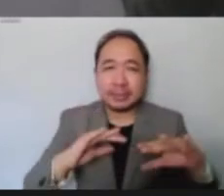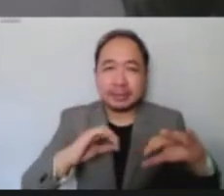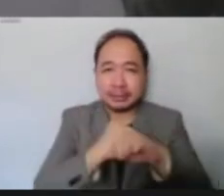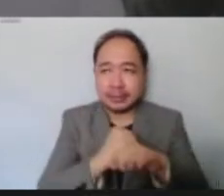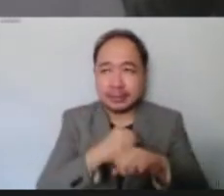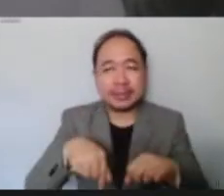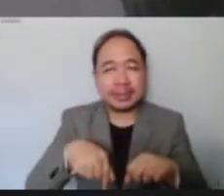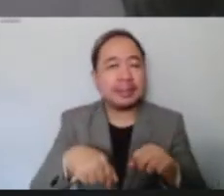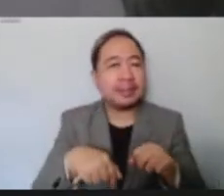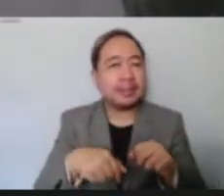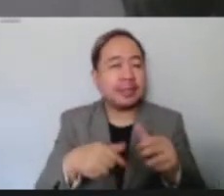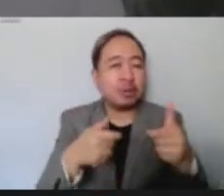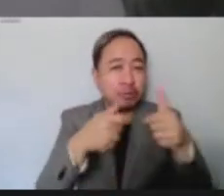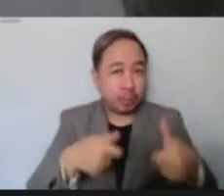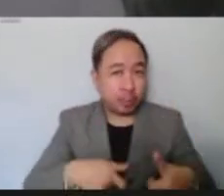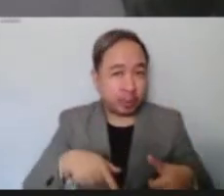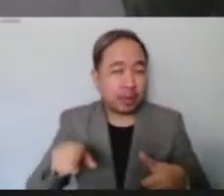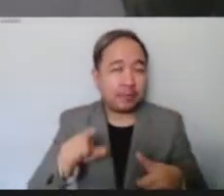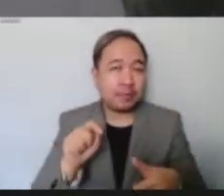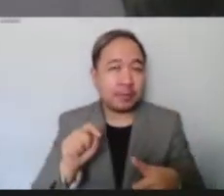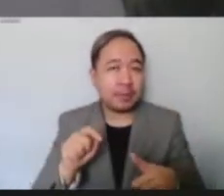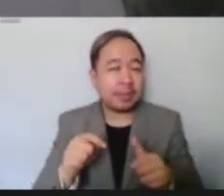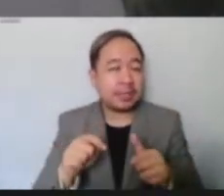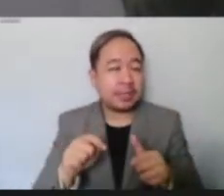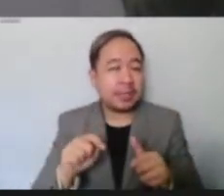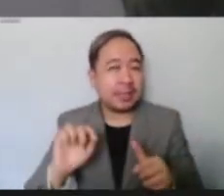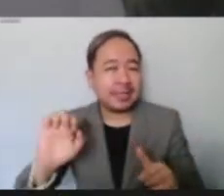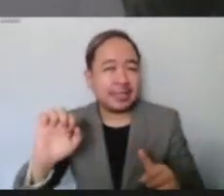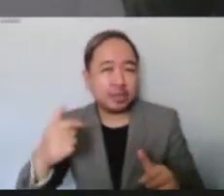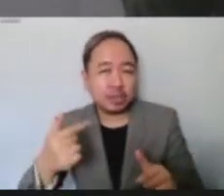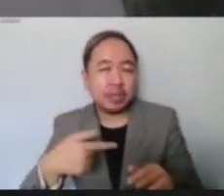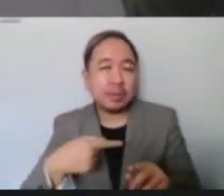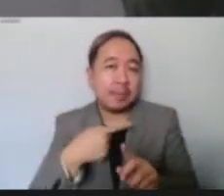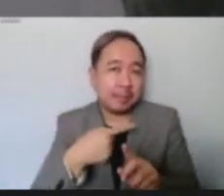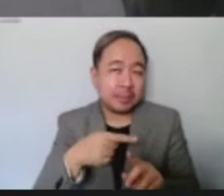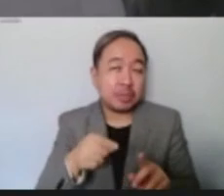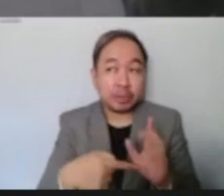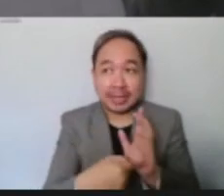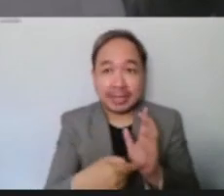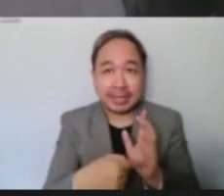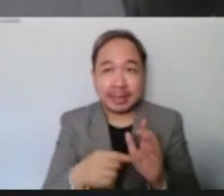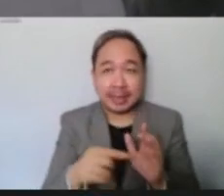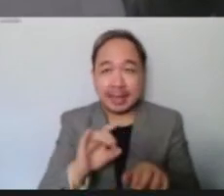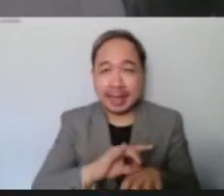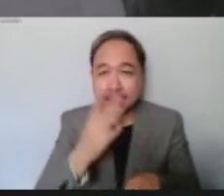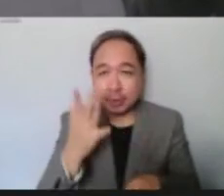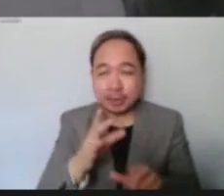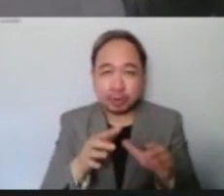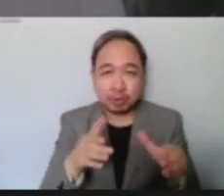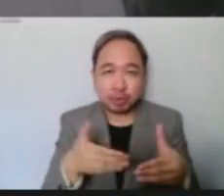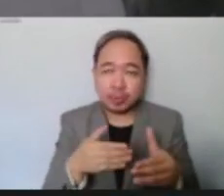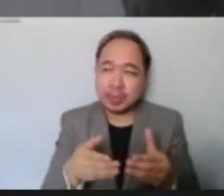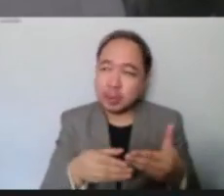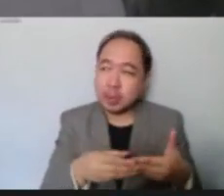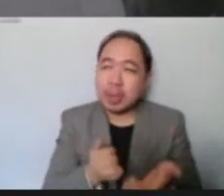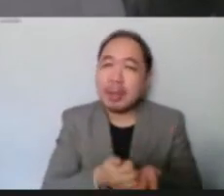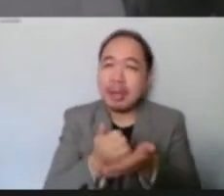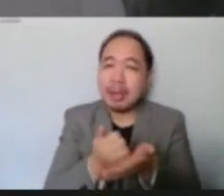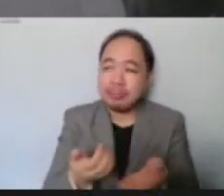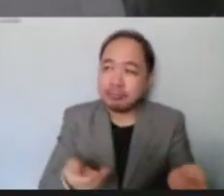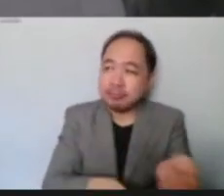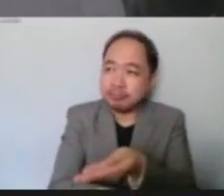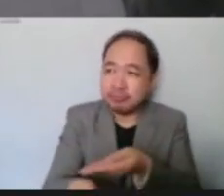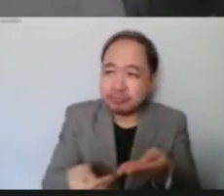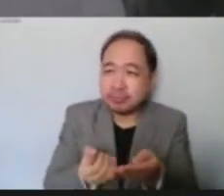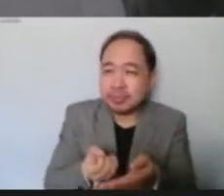program and ascaps work on environment and development the technical expert group will facilitate the exchange of information among